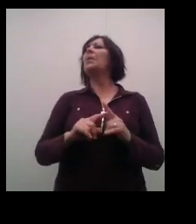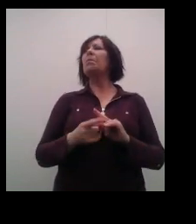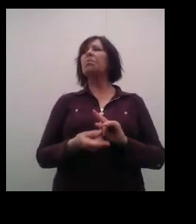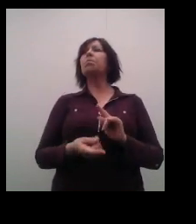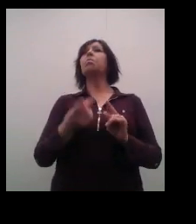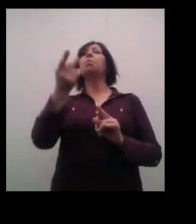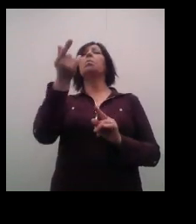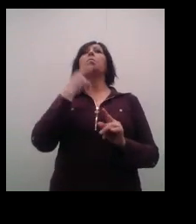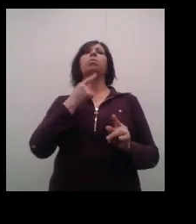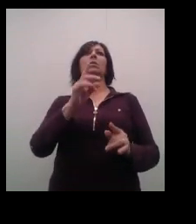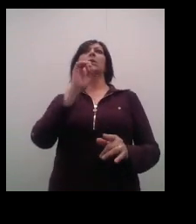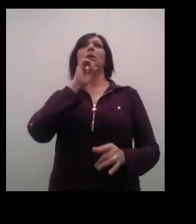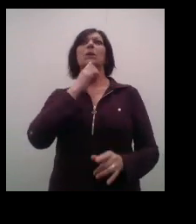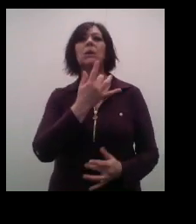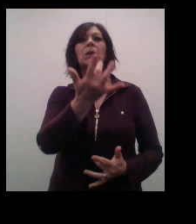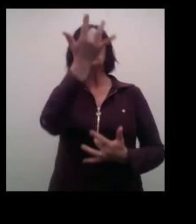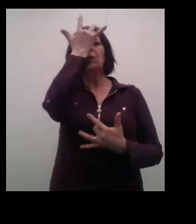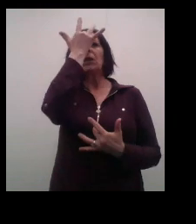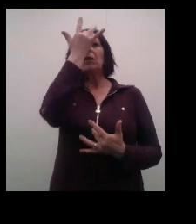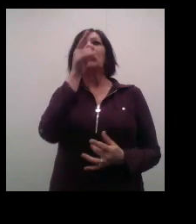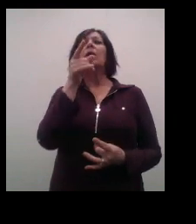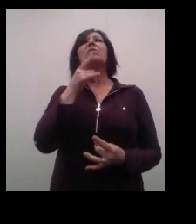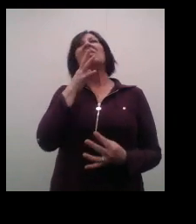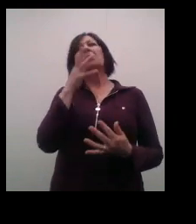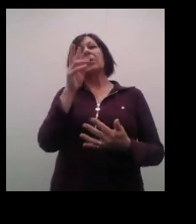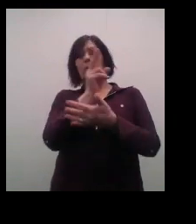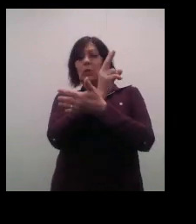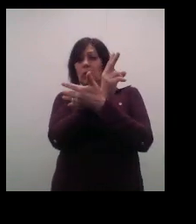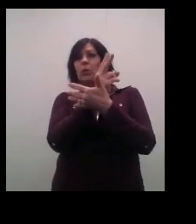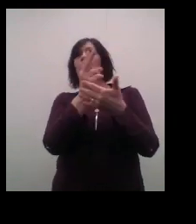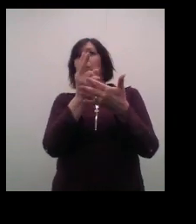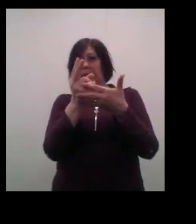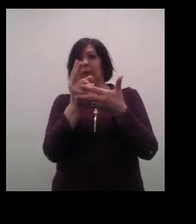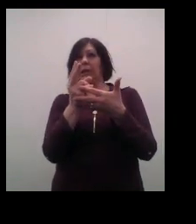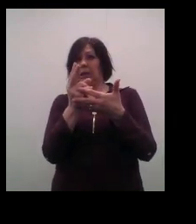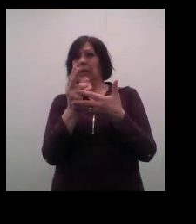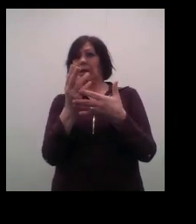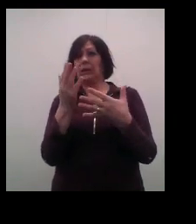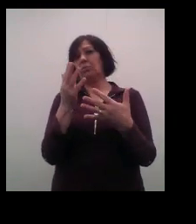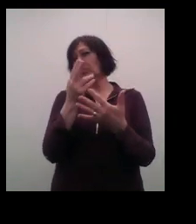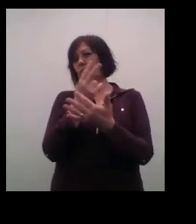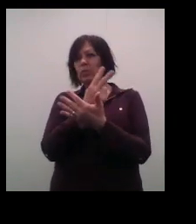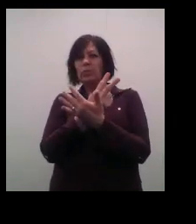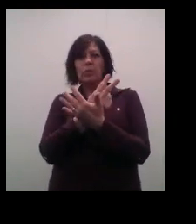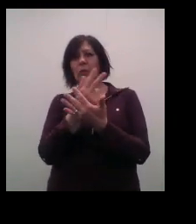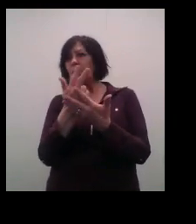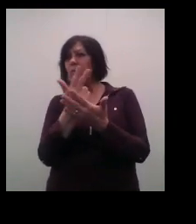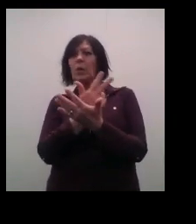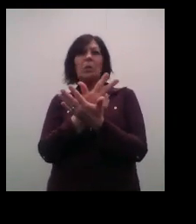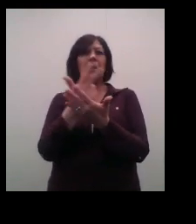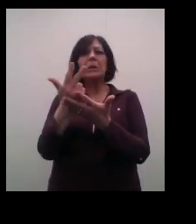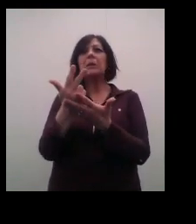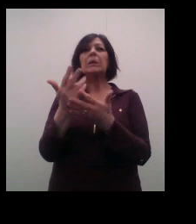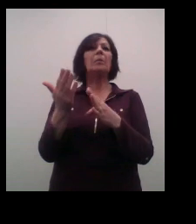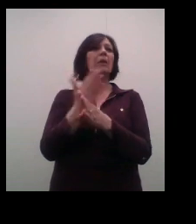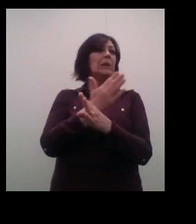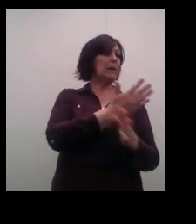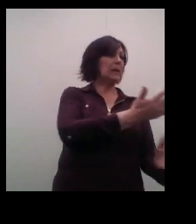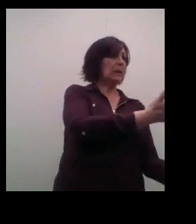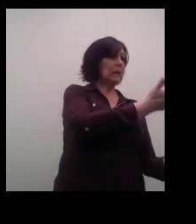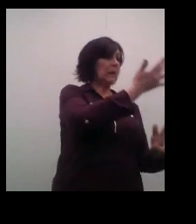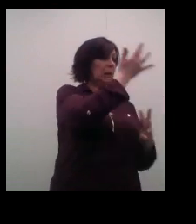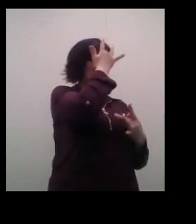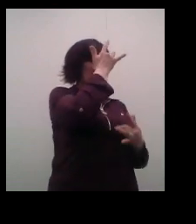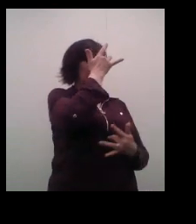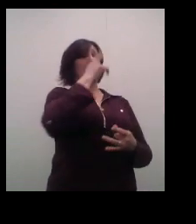illness. So we're thinking about usually about 2 weeks between the time, 2 to 3 weeks between the time a person is infected and